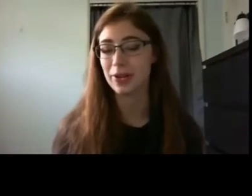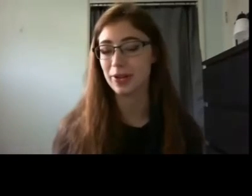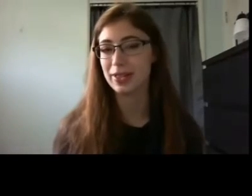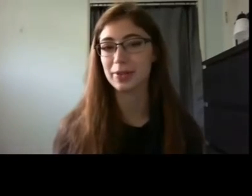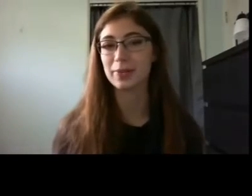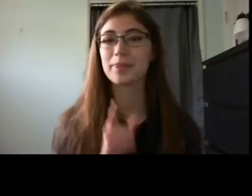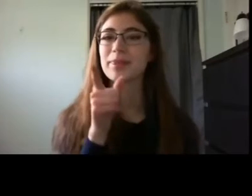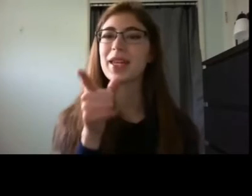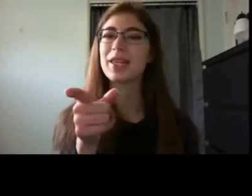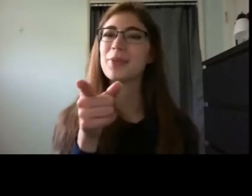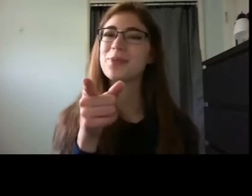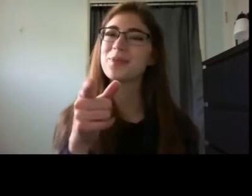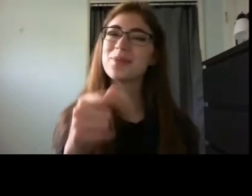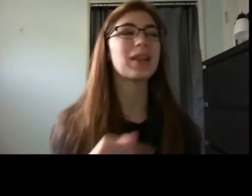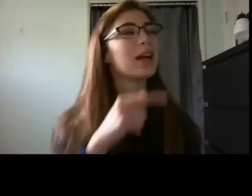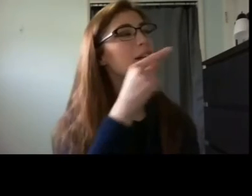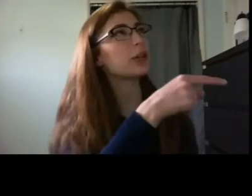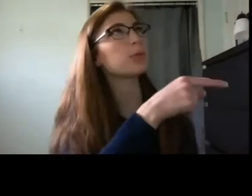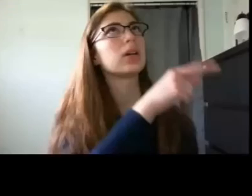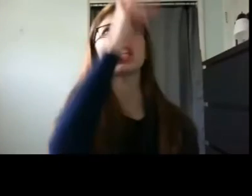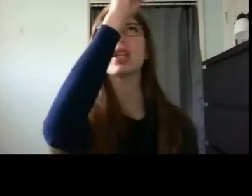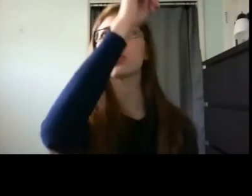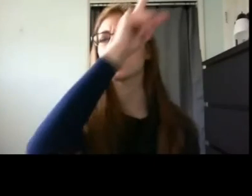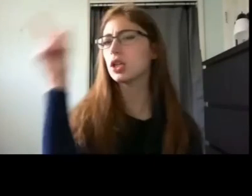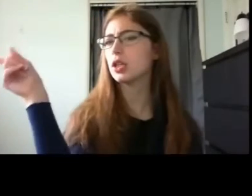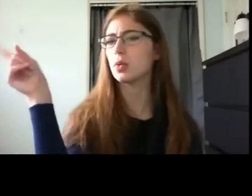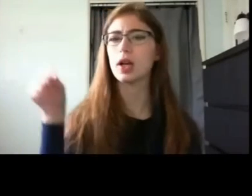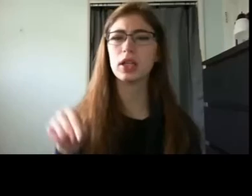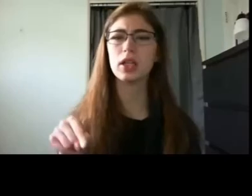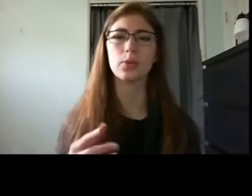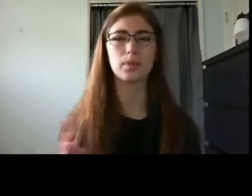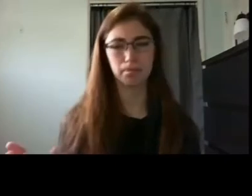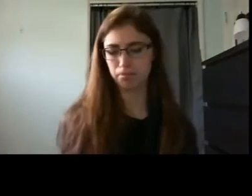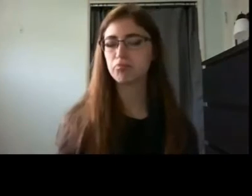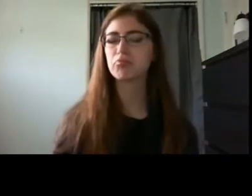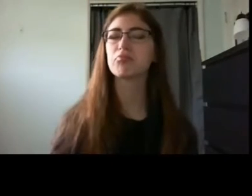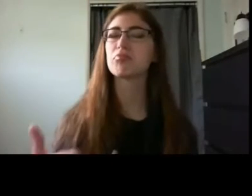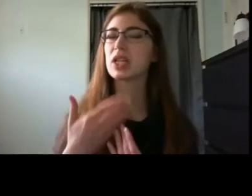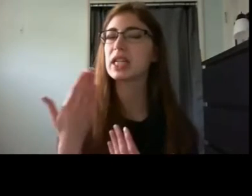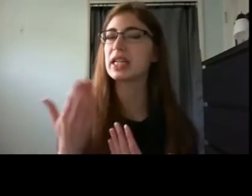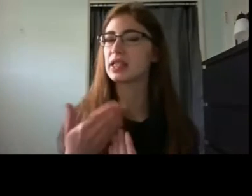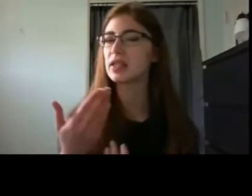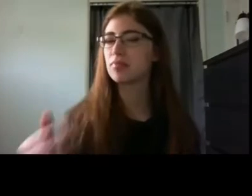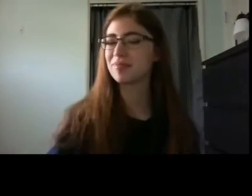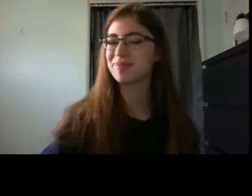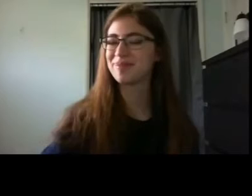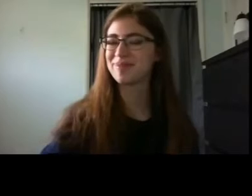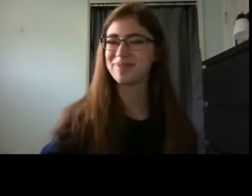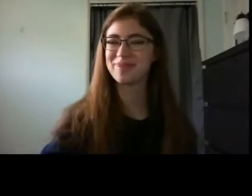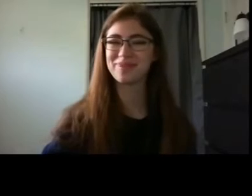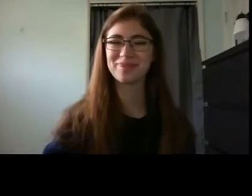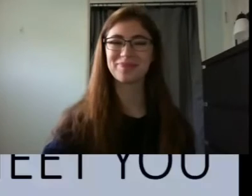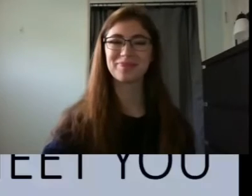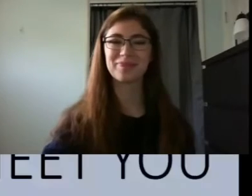you are talking to. You. You. You. You. You. Easy.